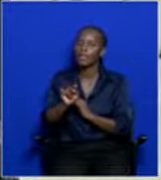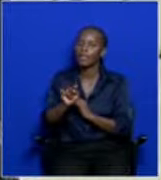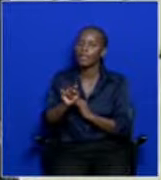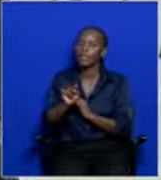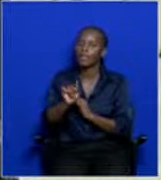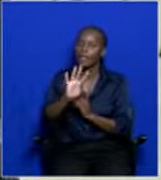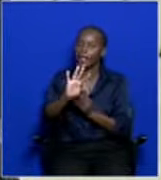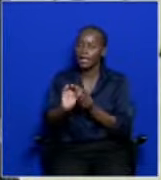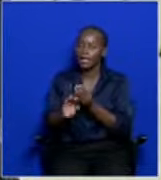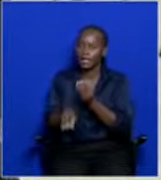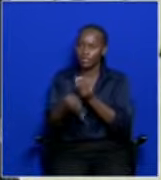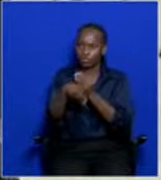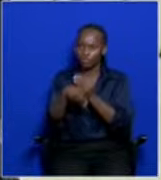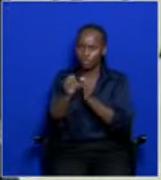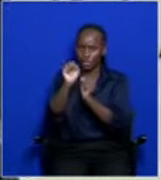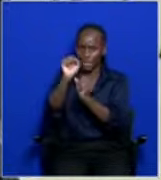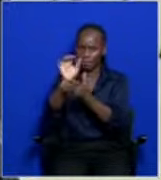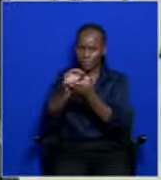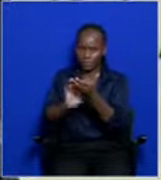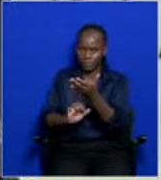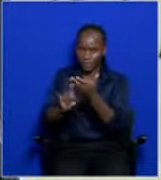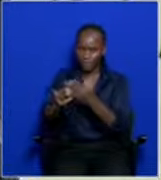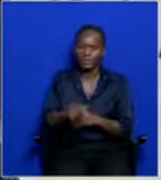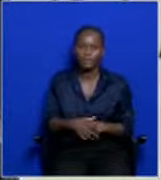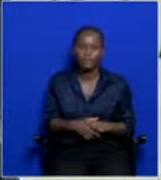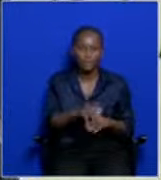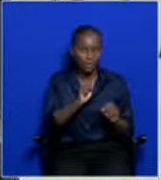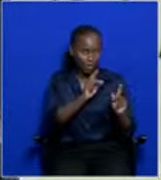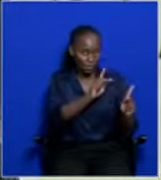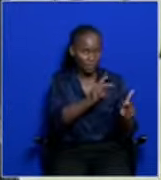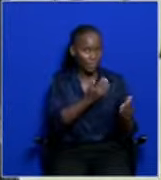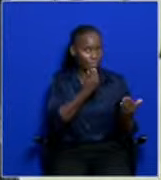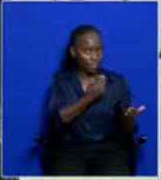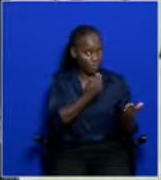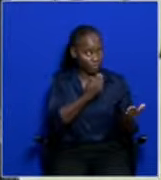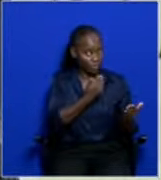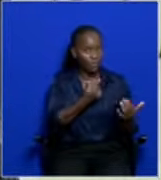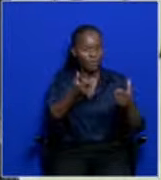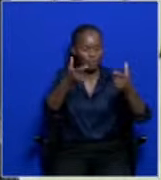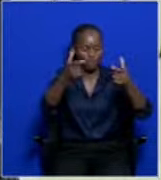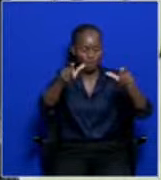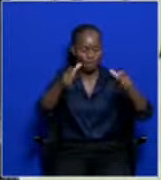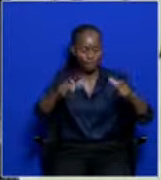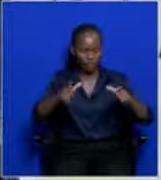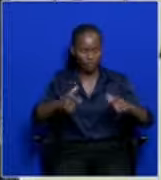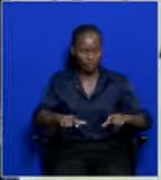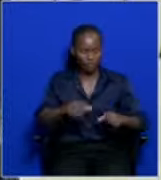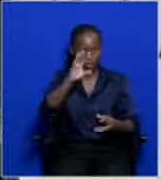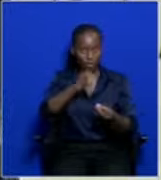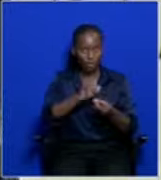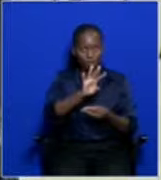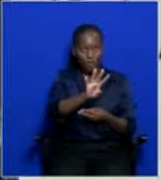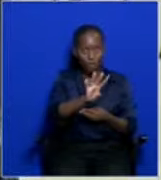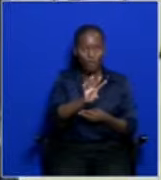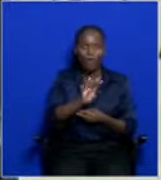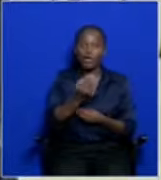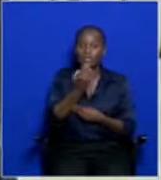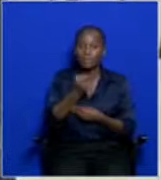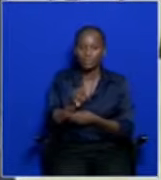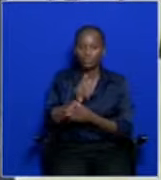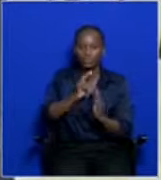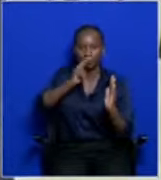Now, can you read? It's got 4 paragraphs. Are you able to read them into the record? Yes. On the 13th